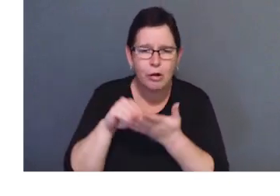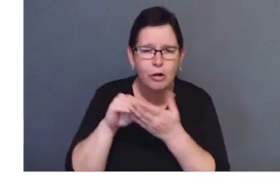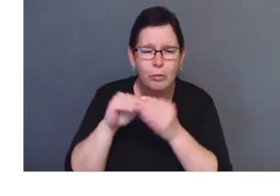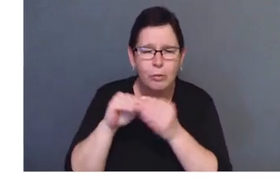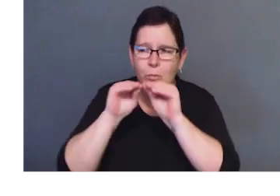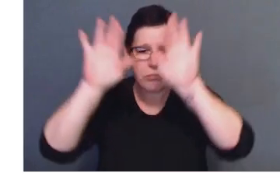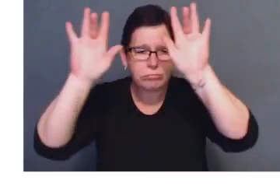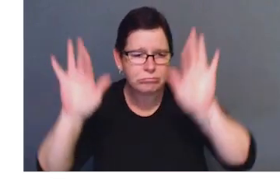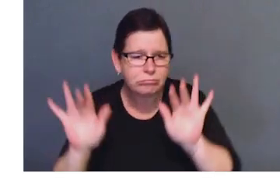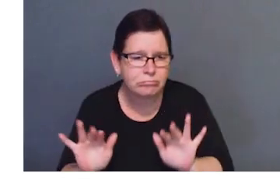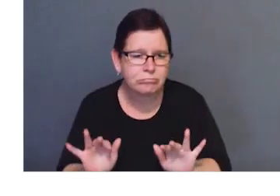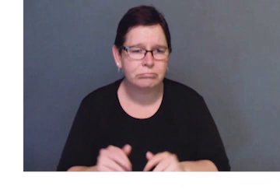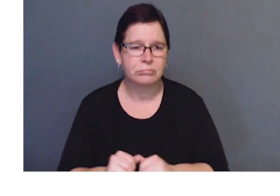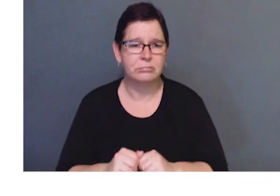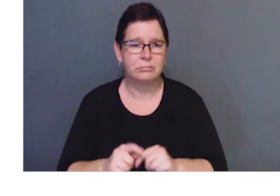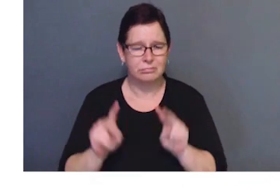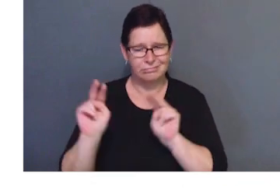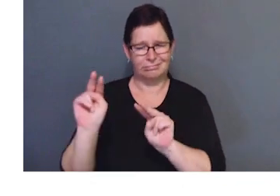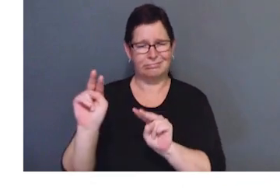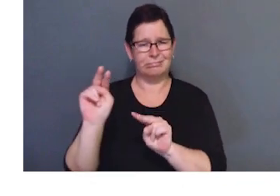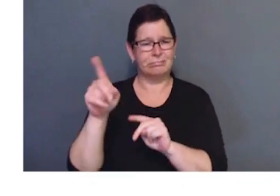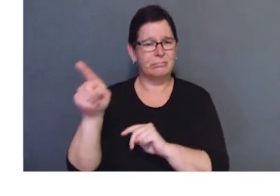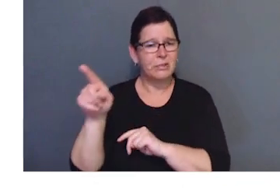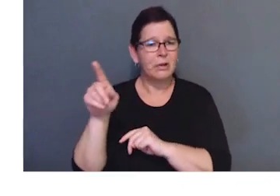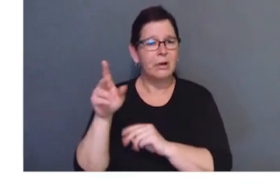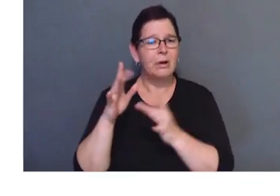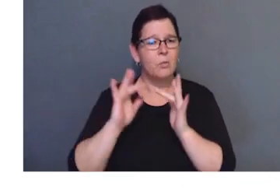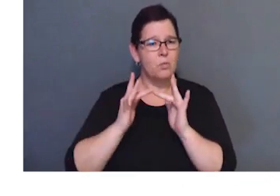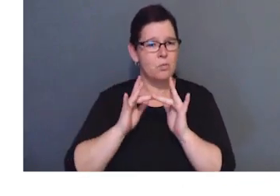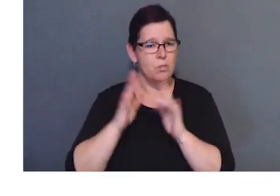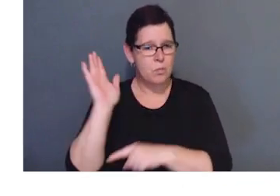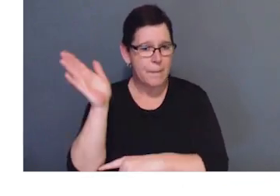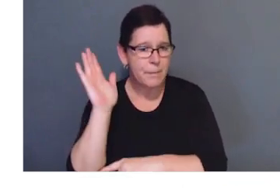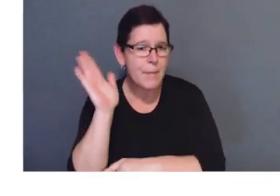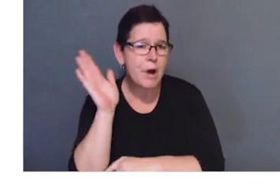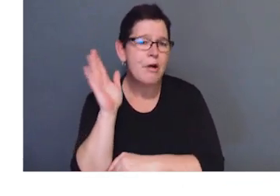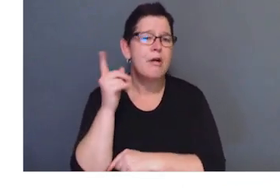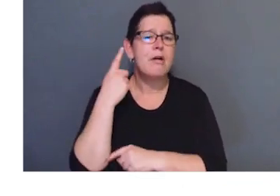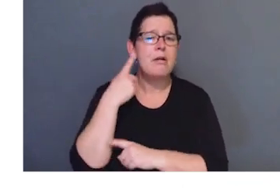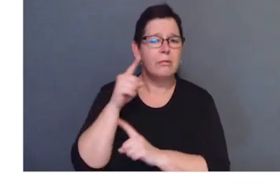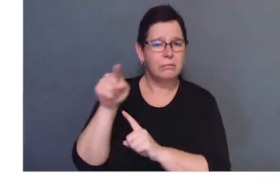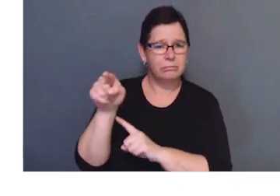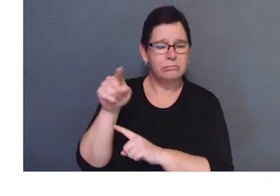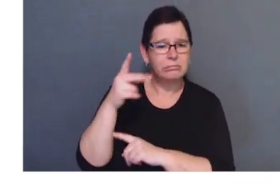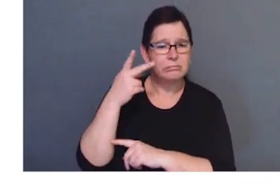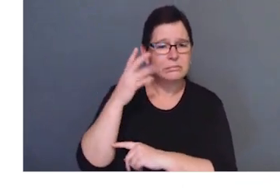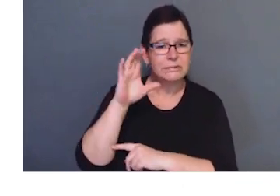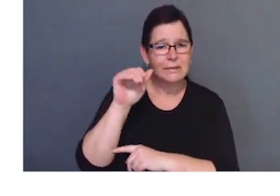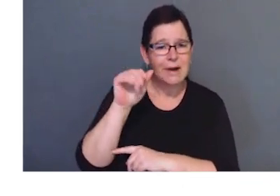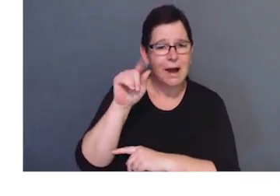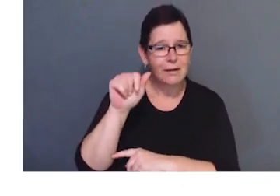video gallery on canada.ca. I'll provide more details on this in a moment.